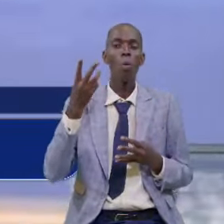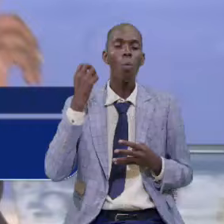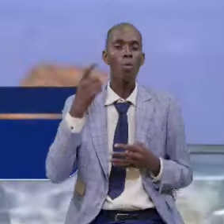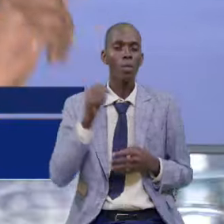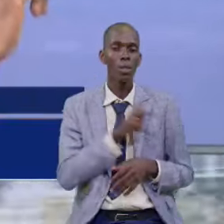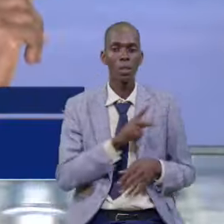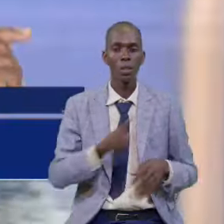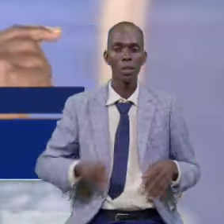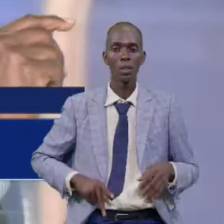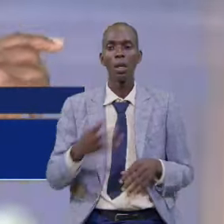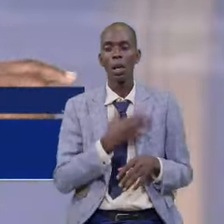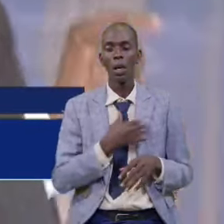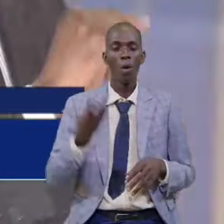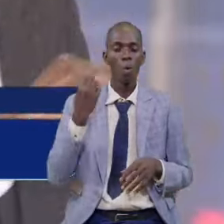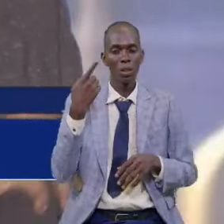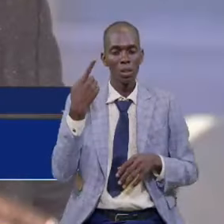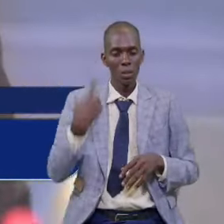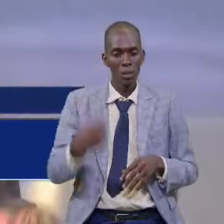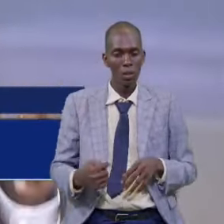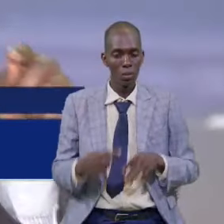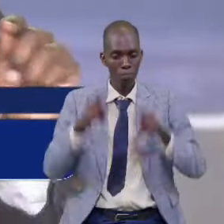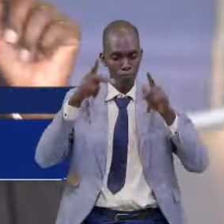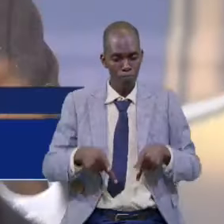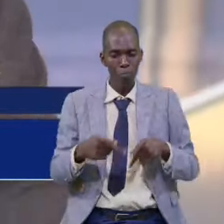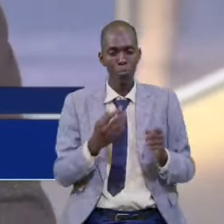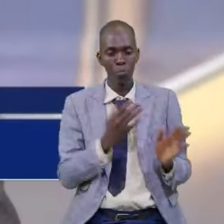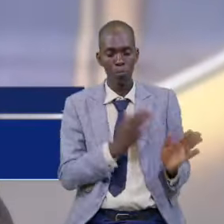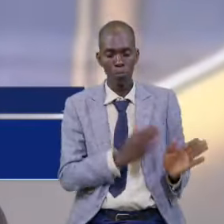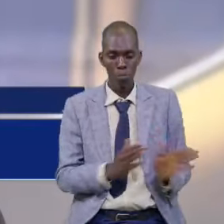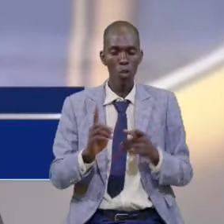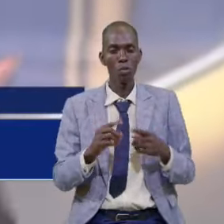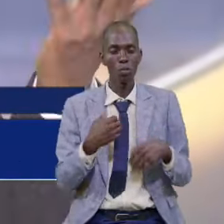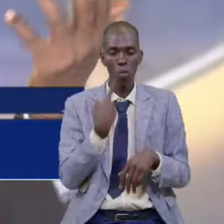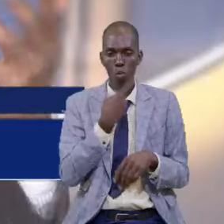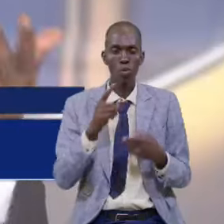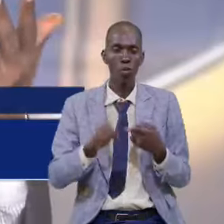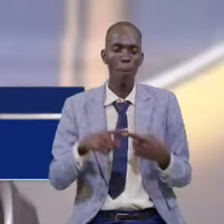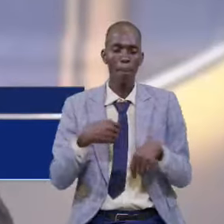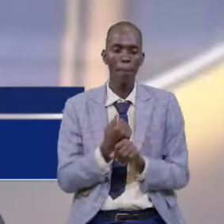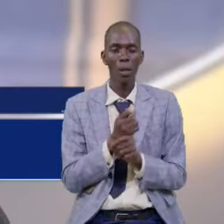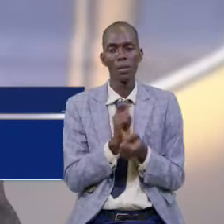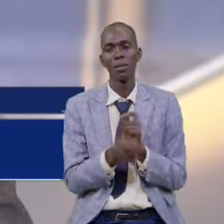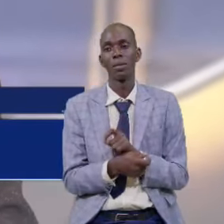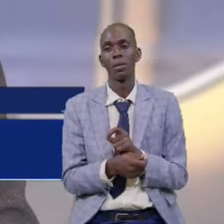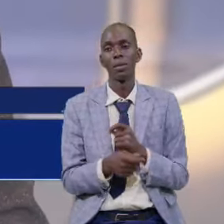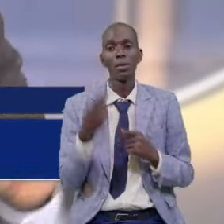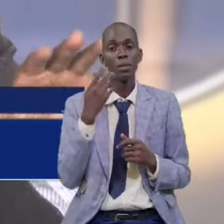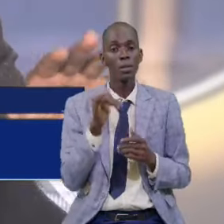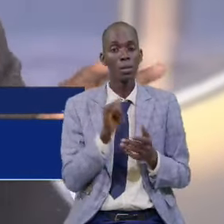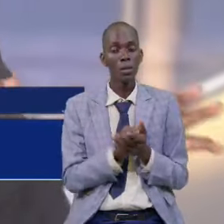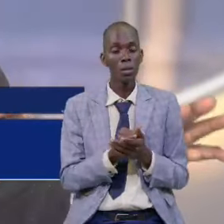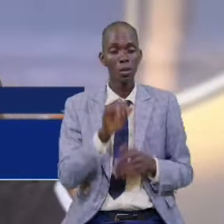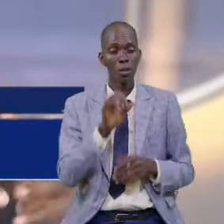principal change maker. Let me say this way, he should have been the principal change